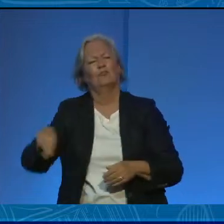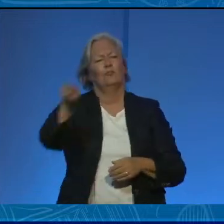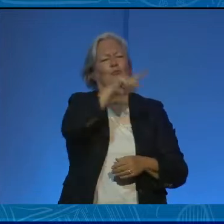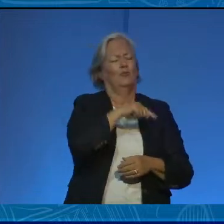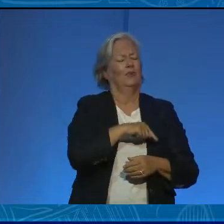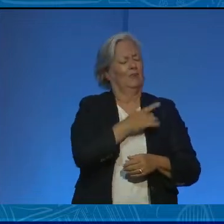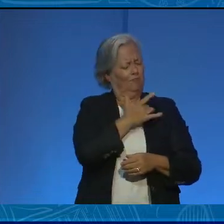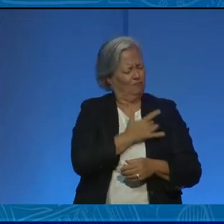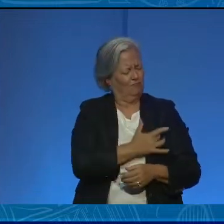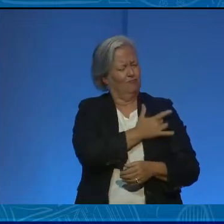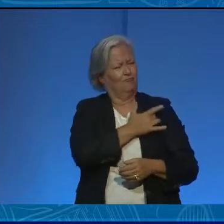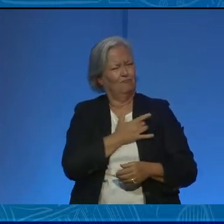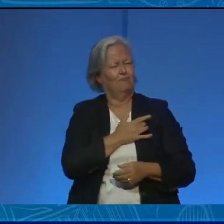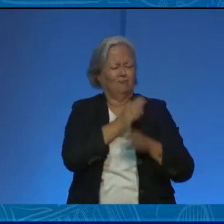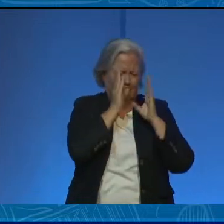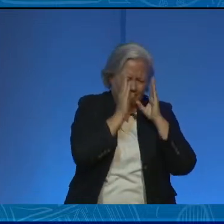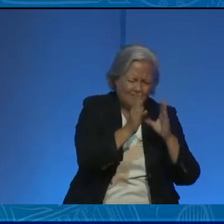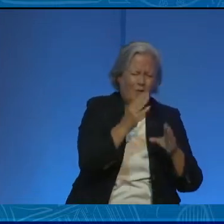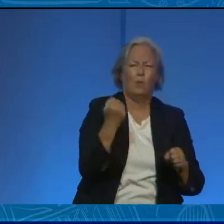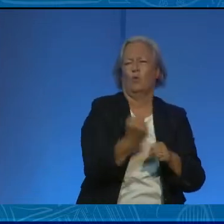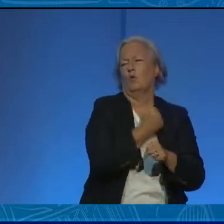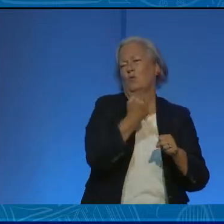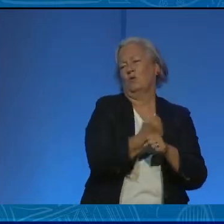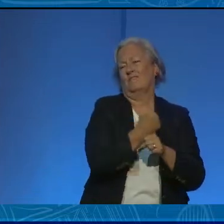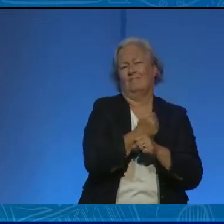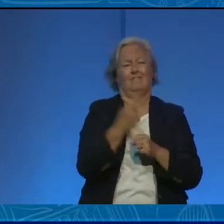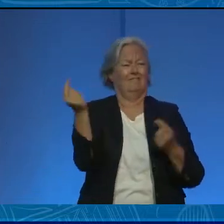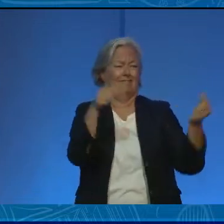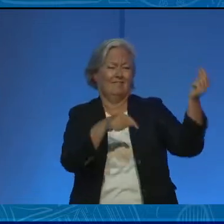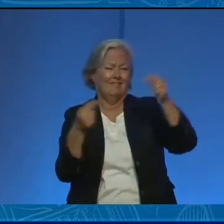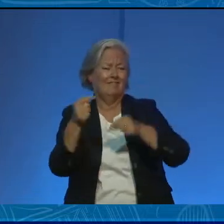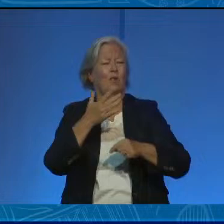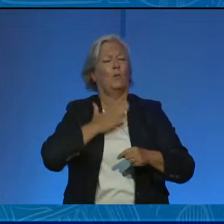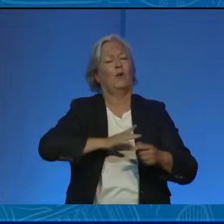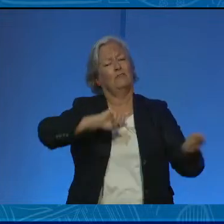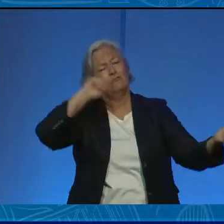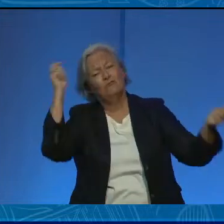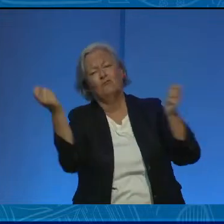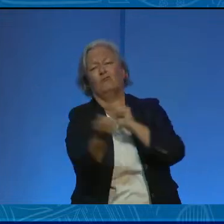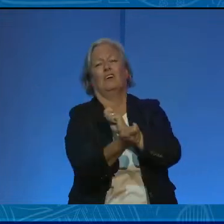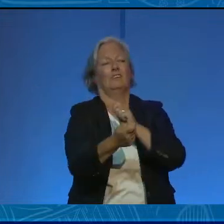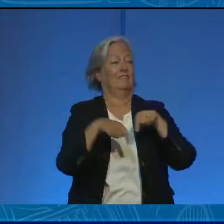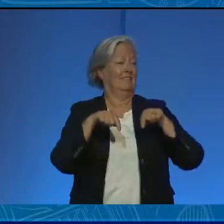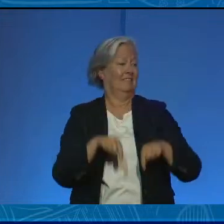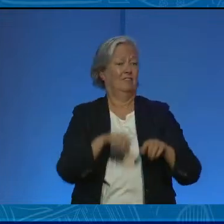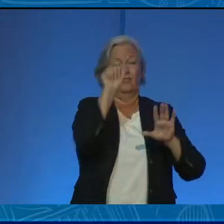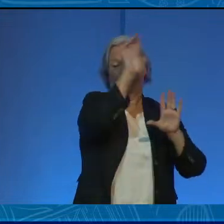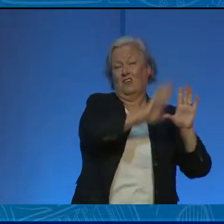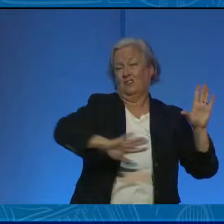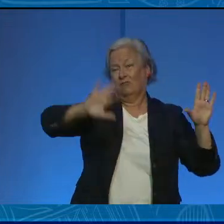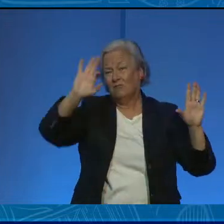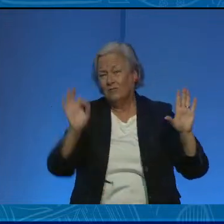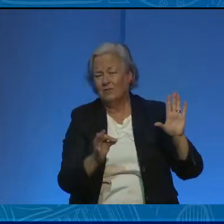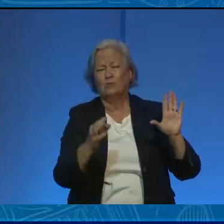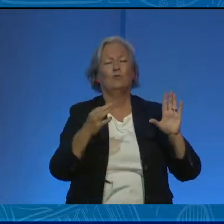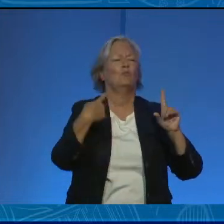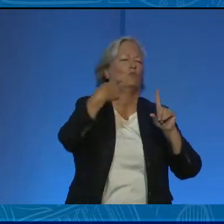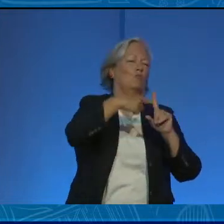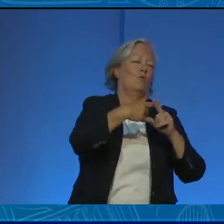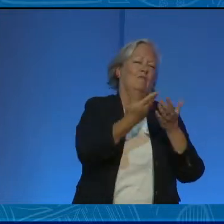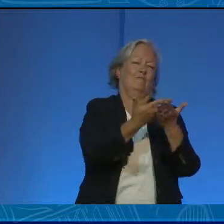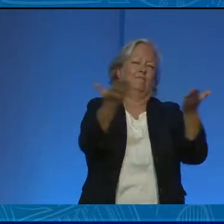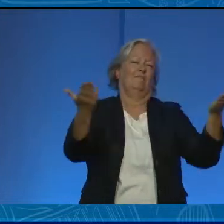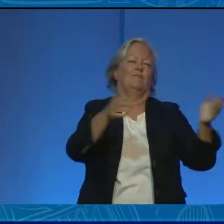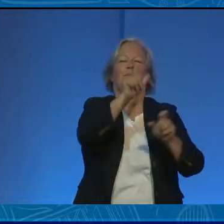of everyone here today as we transform the future of our region and our people. We hope that